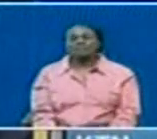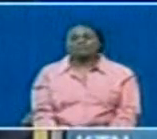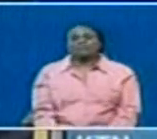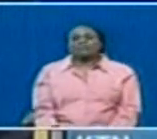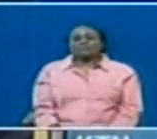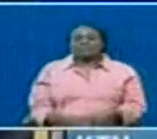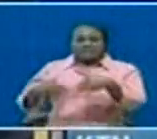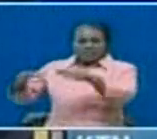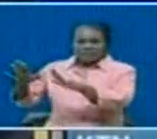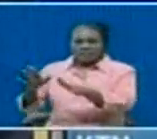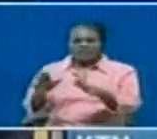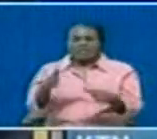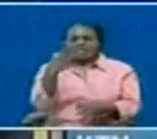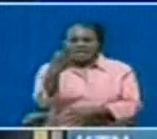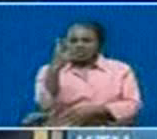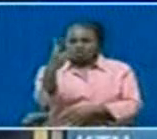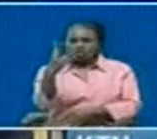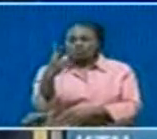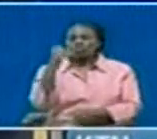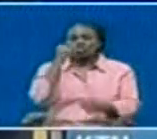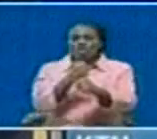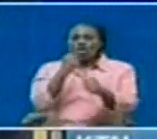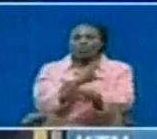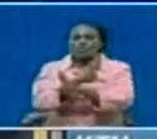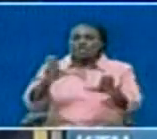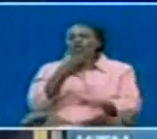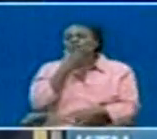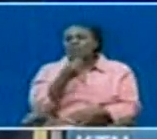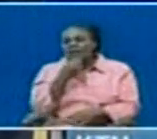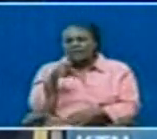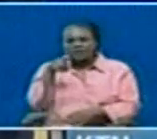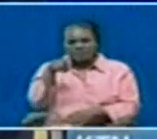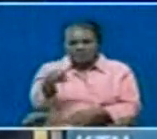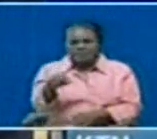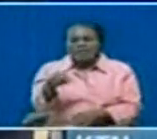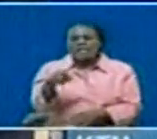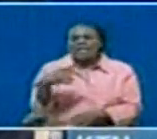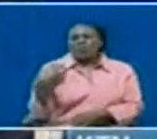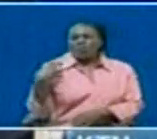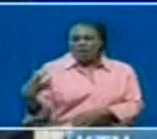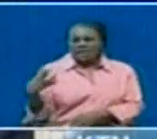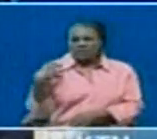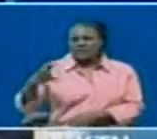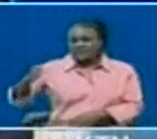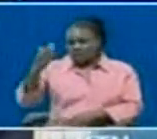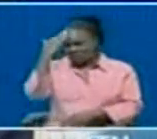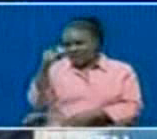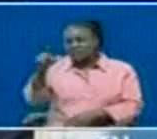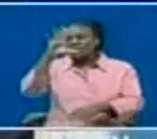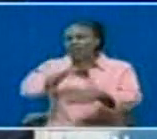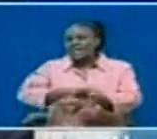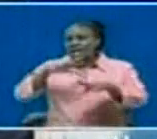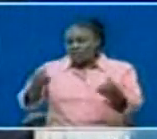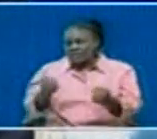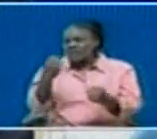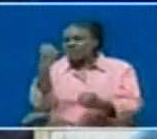Away from the Commonwealth Games, a 32-year-old jobless man, Andrew Mganga, is one of the millionaires in town. He went home with a